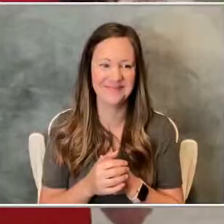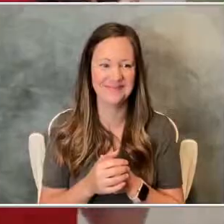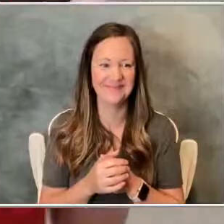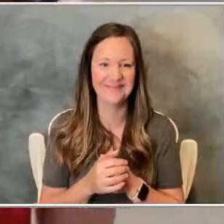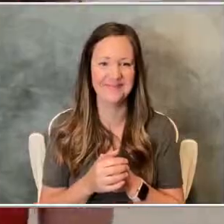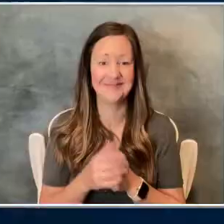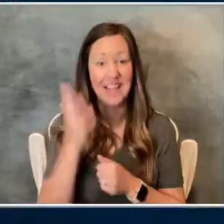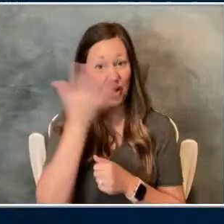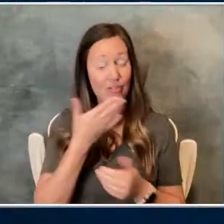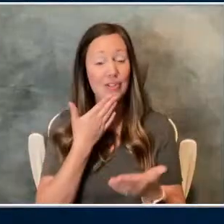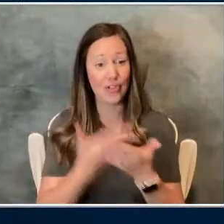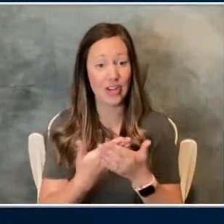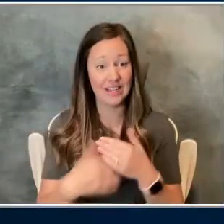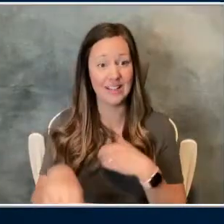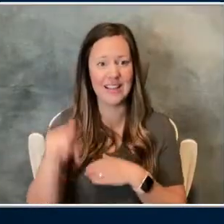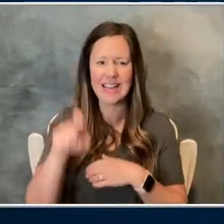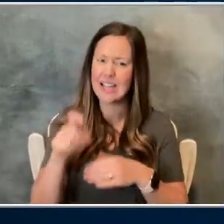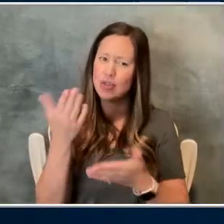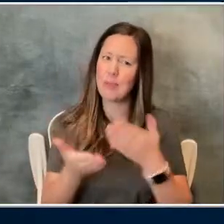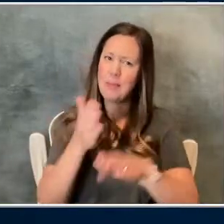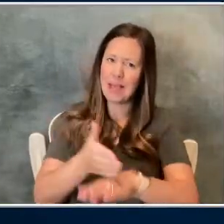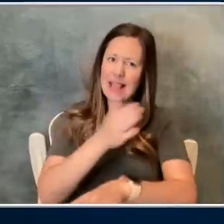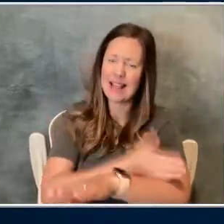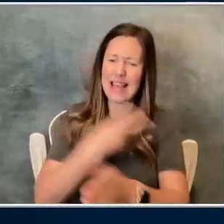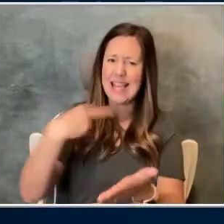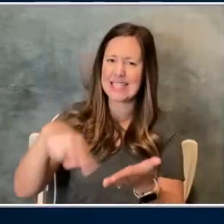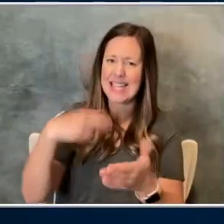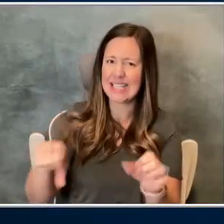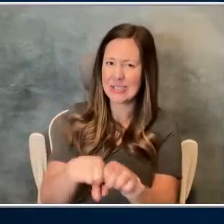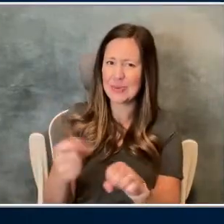good. He needs to work on his dancing shoes a little bit, but he's good.